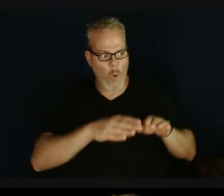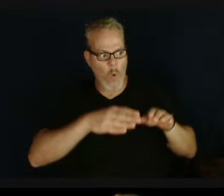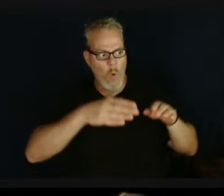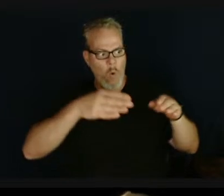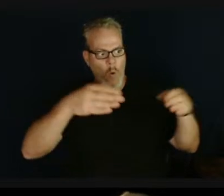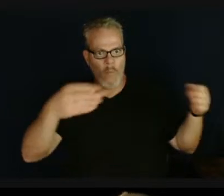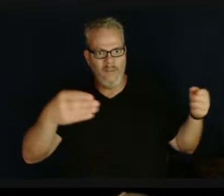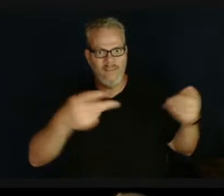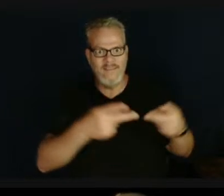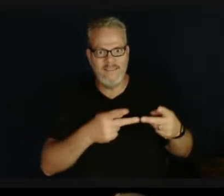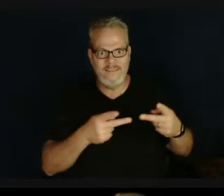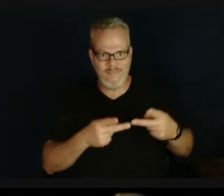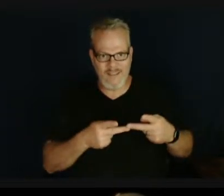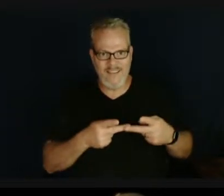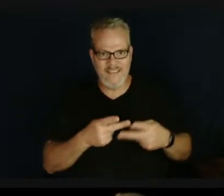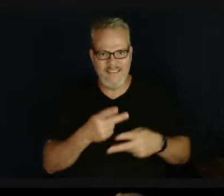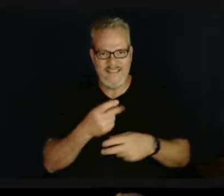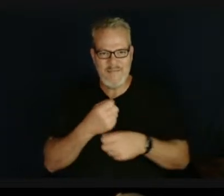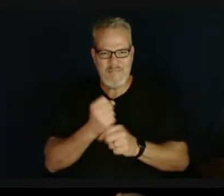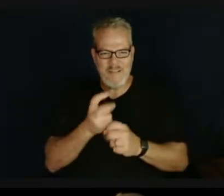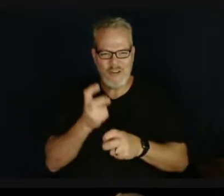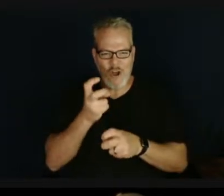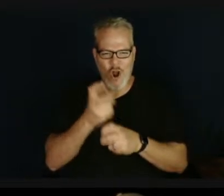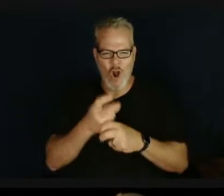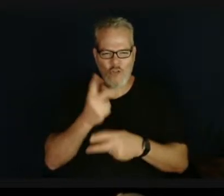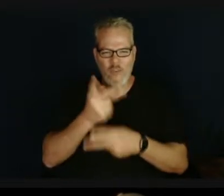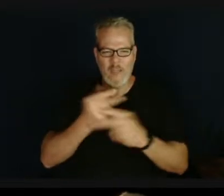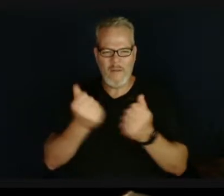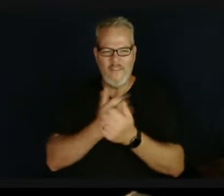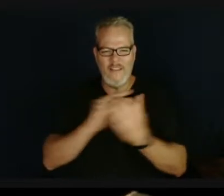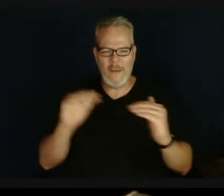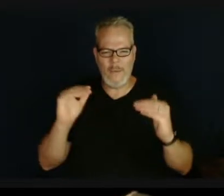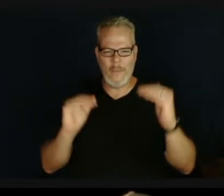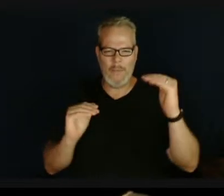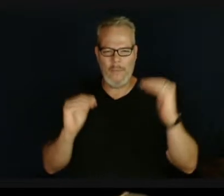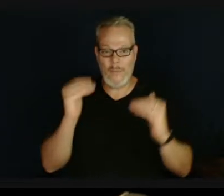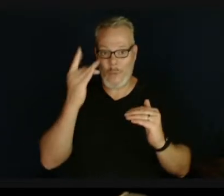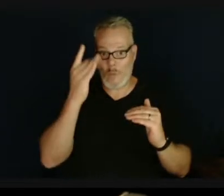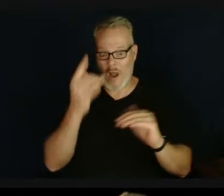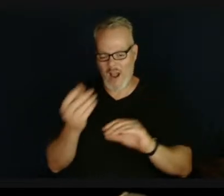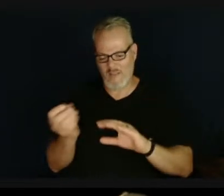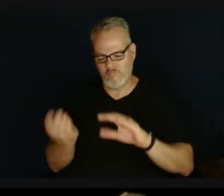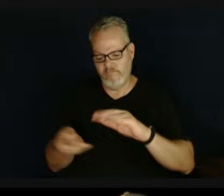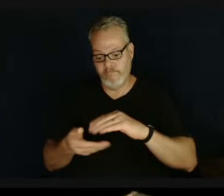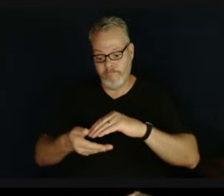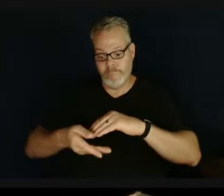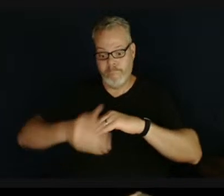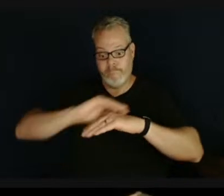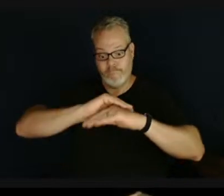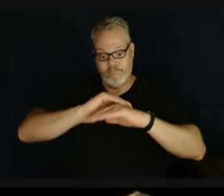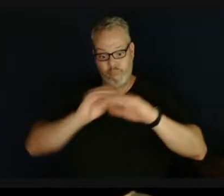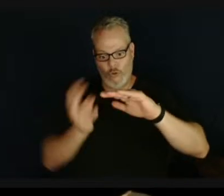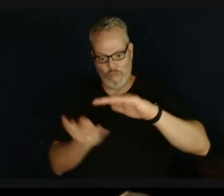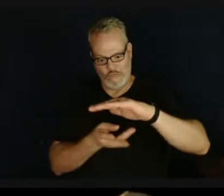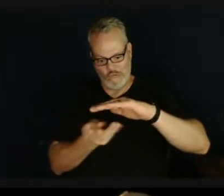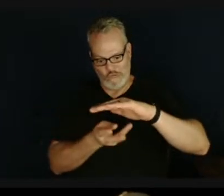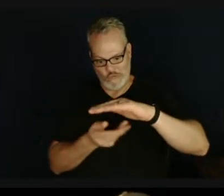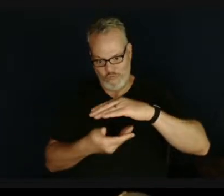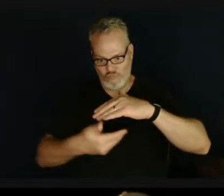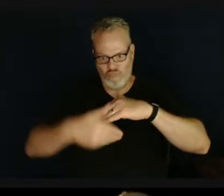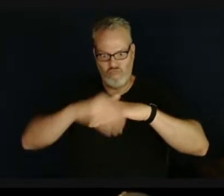open space, it makes it hard to keep an equilibrium because you have to keep filling more magma to account for the extra space that's generated all the time,